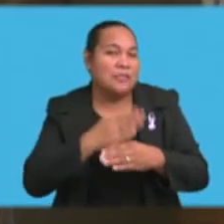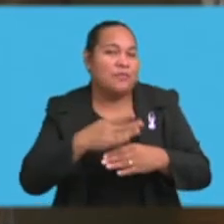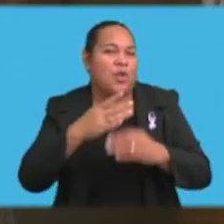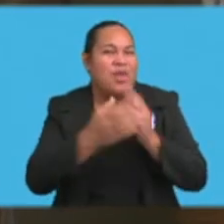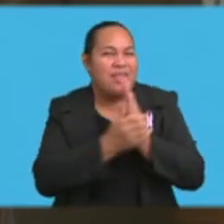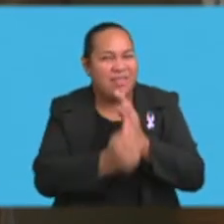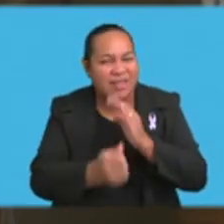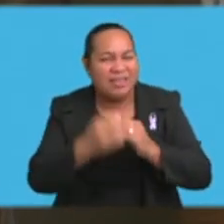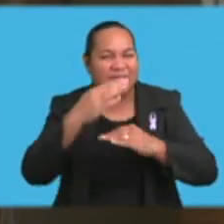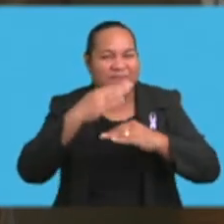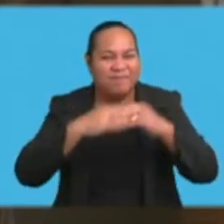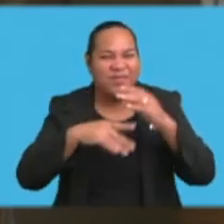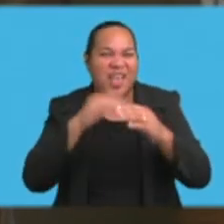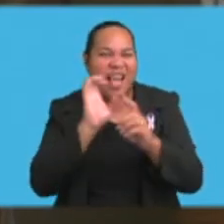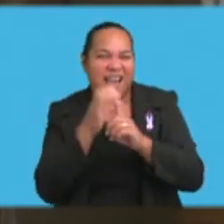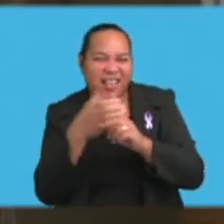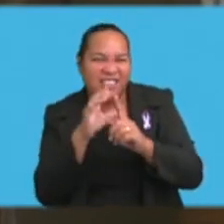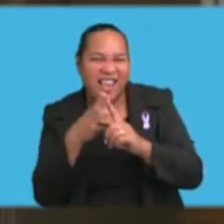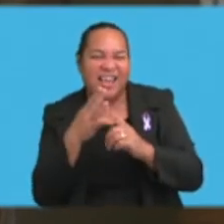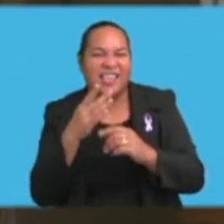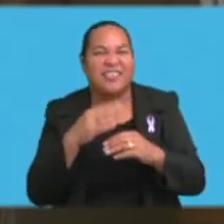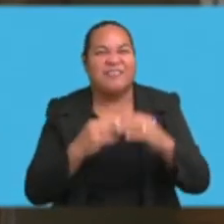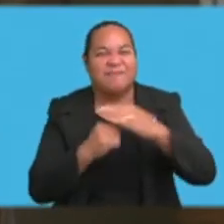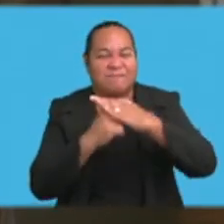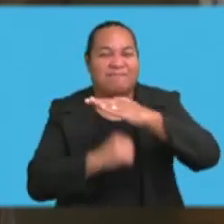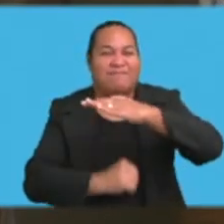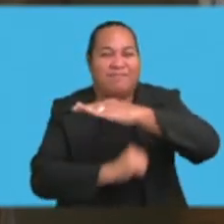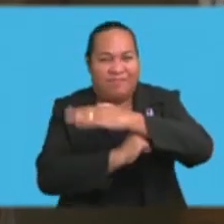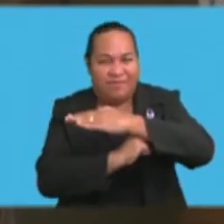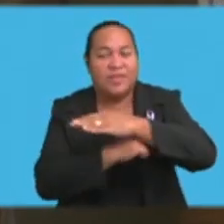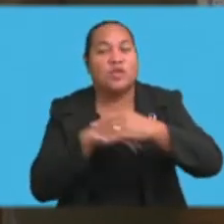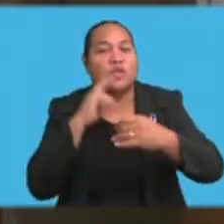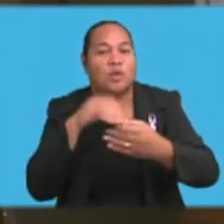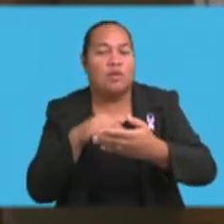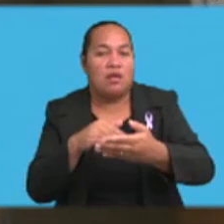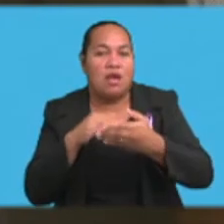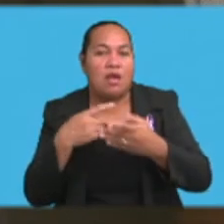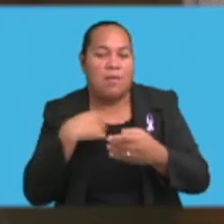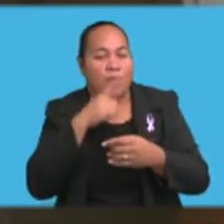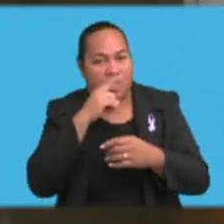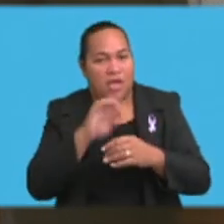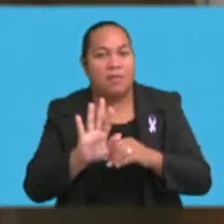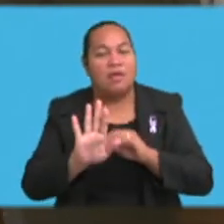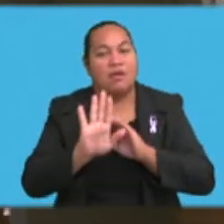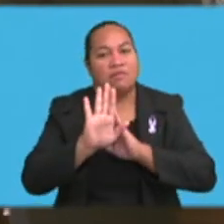be eliminated and work-related accidents, harm and occupational disease can be